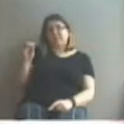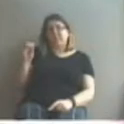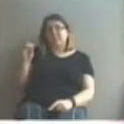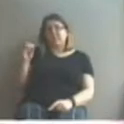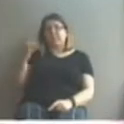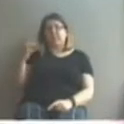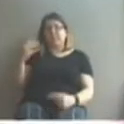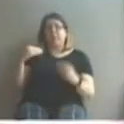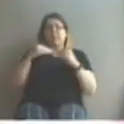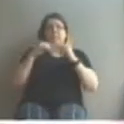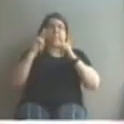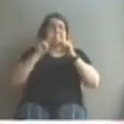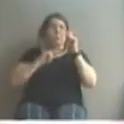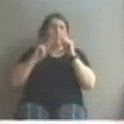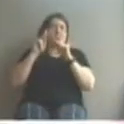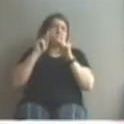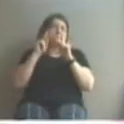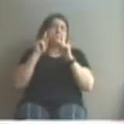a whole lot more people